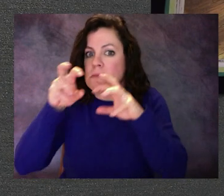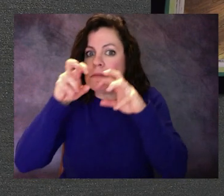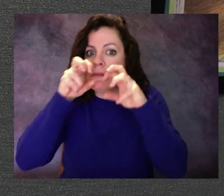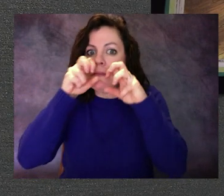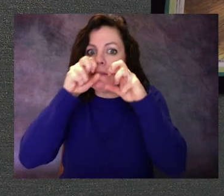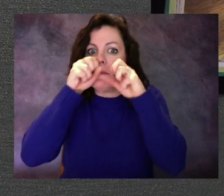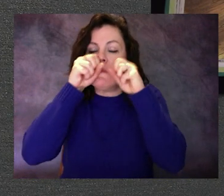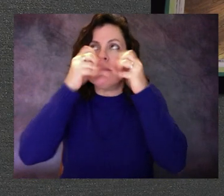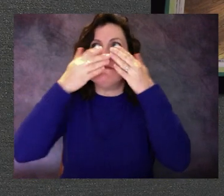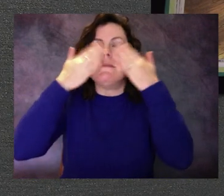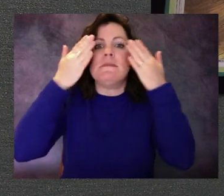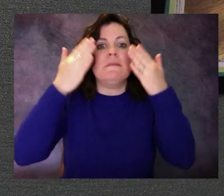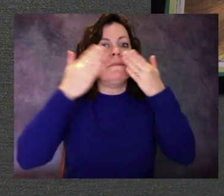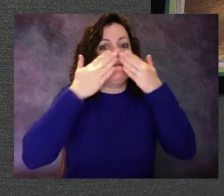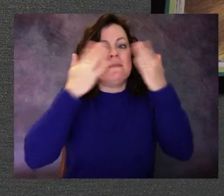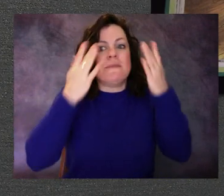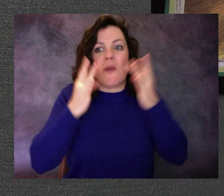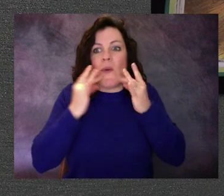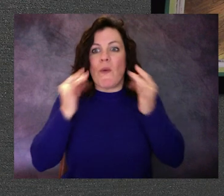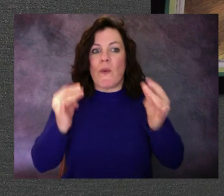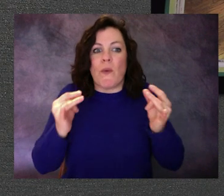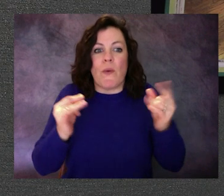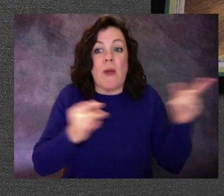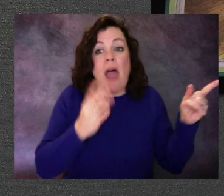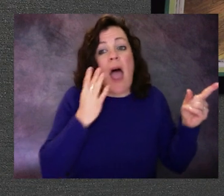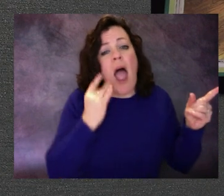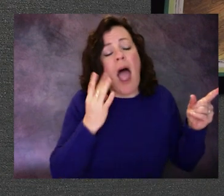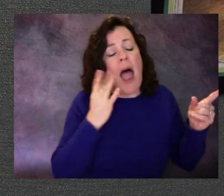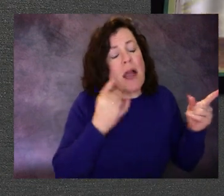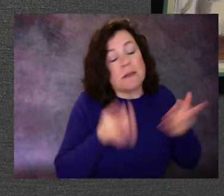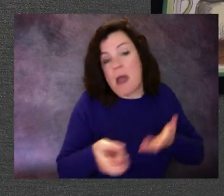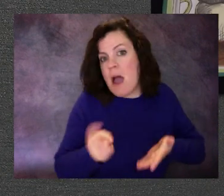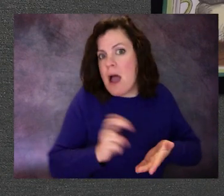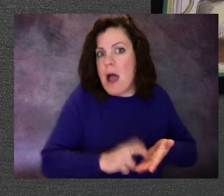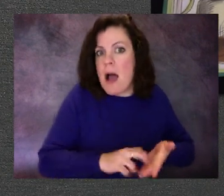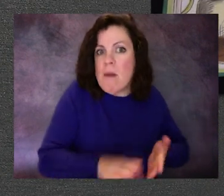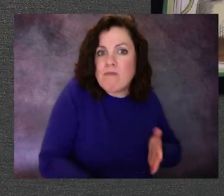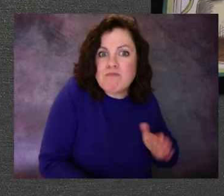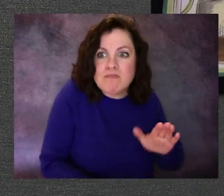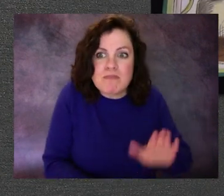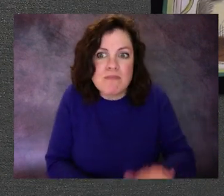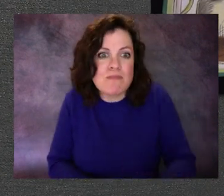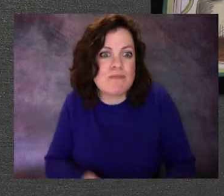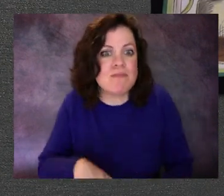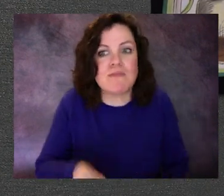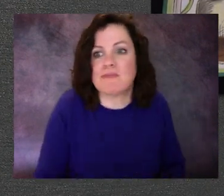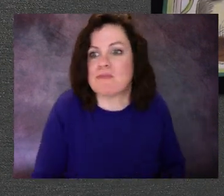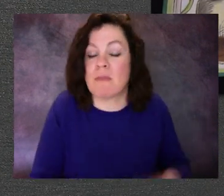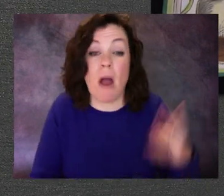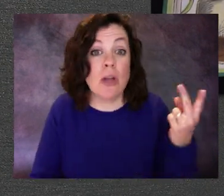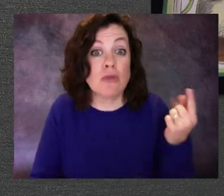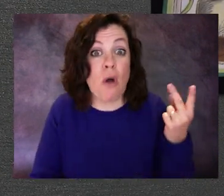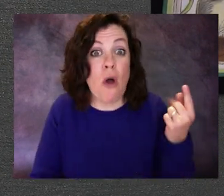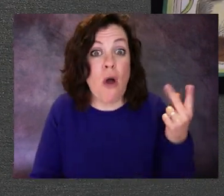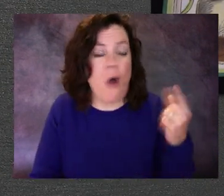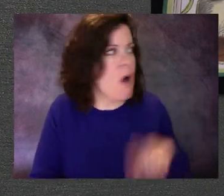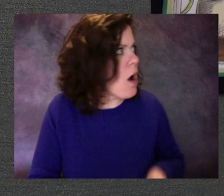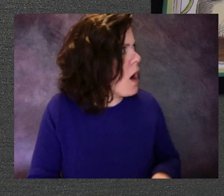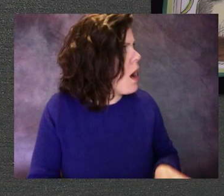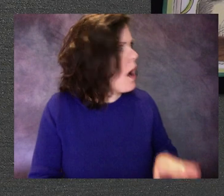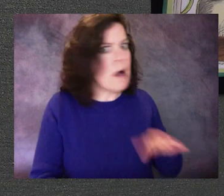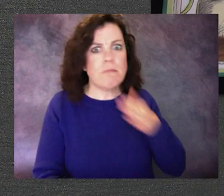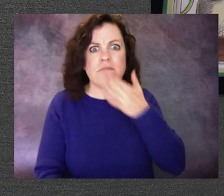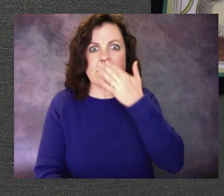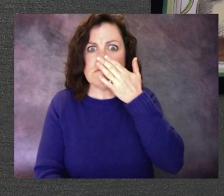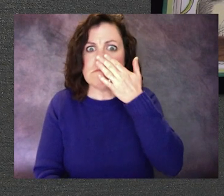little house. The cat got off the soft couch and strolled into the kitchen. The dog got up from the sunny back